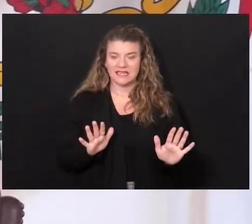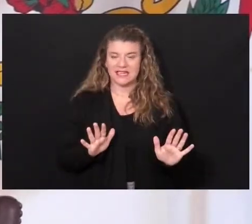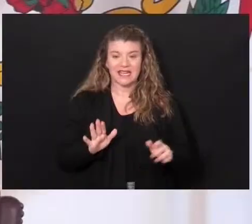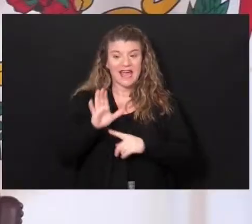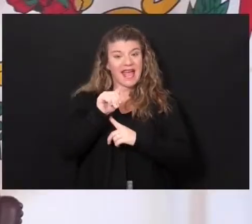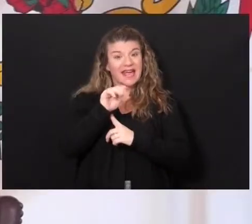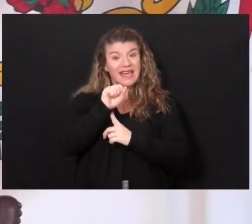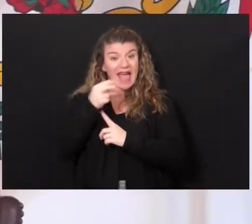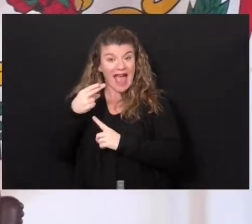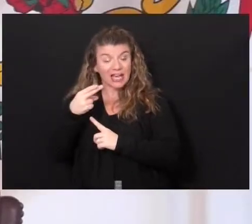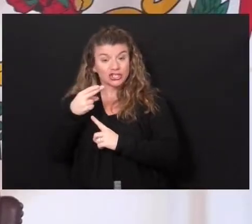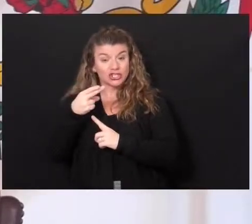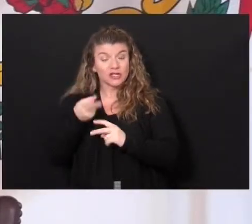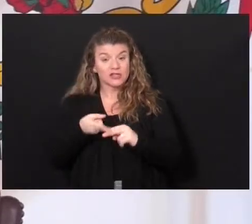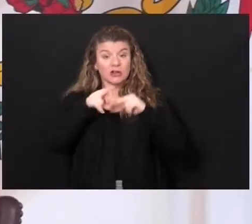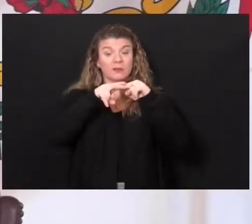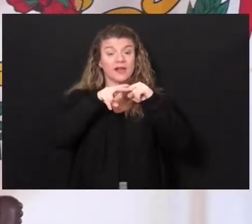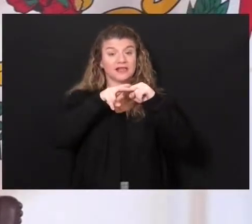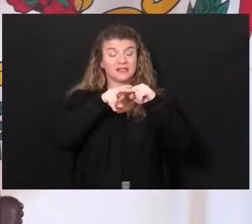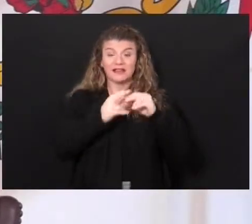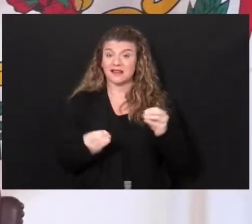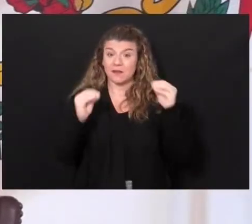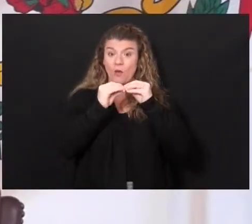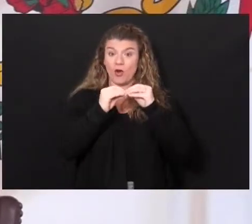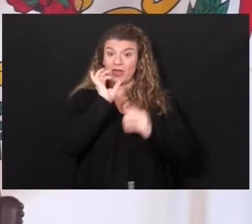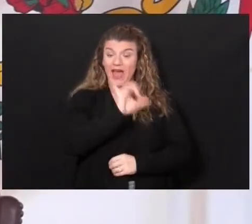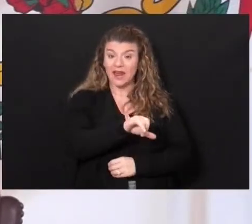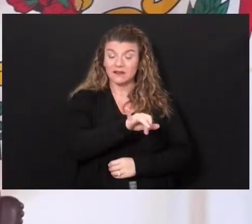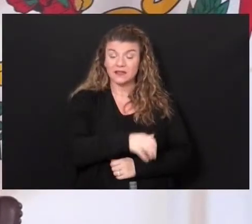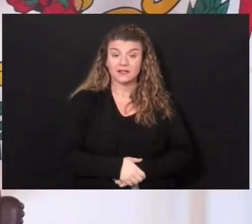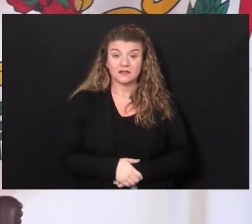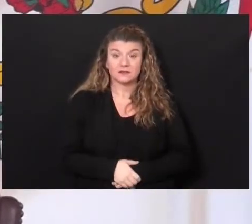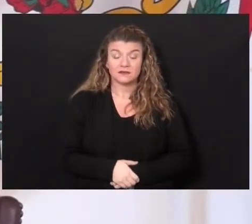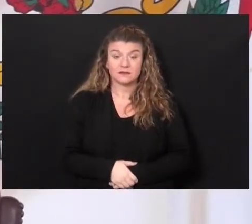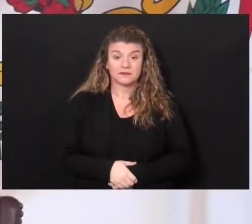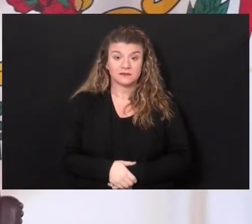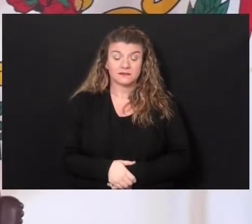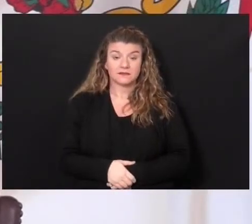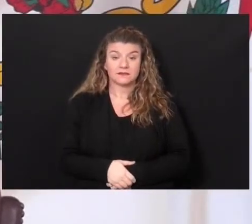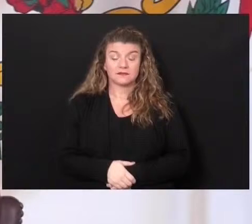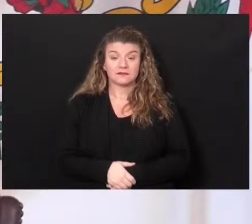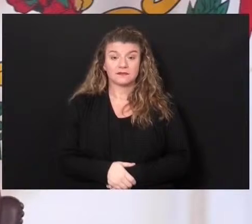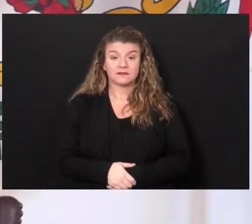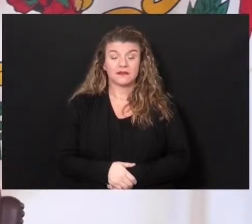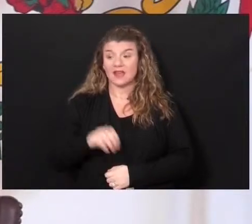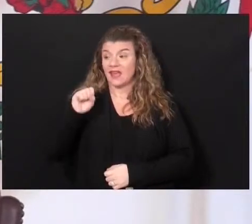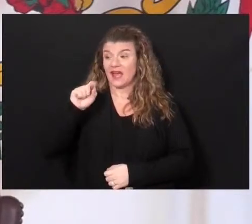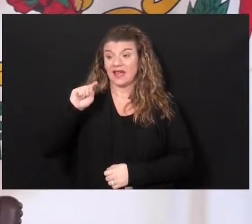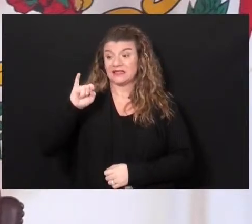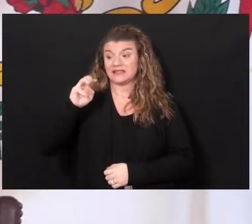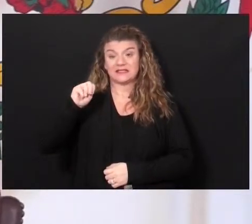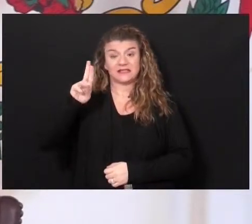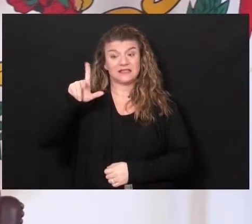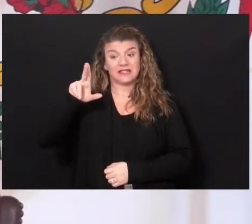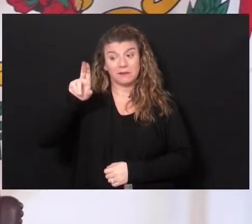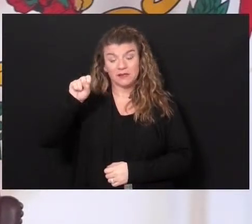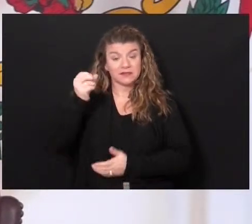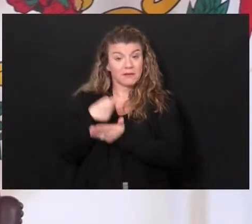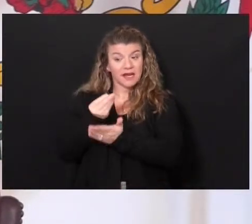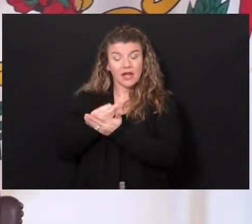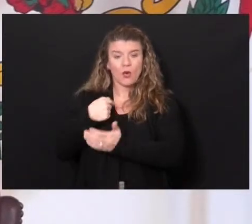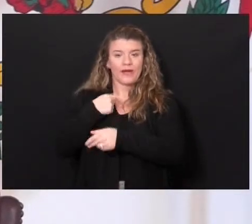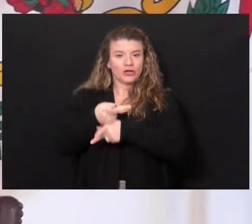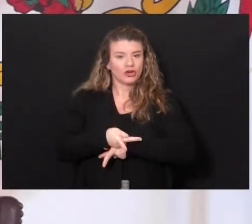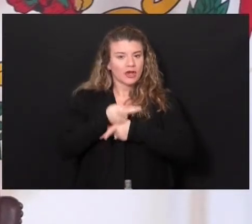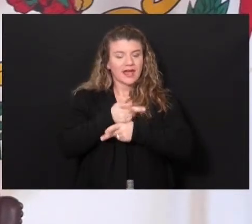cash surplus significantly higher than that. And with stimulus money, and we took care of the CARES